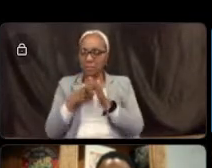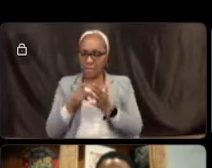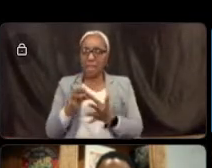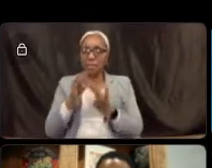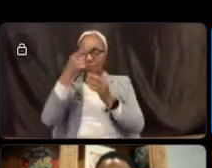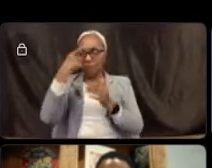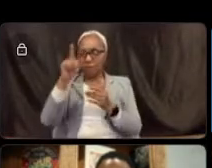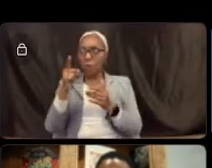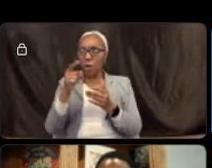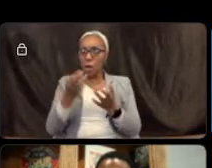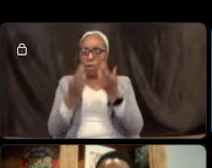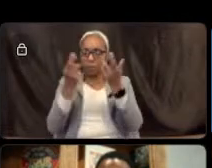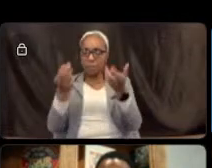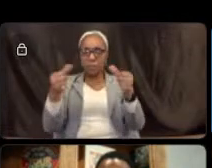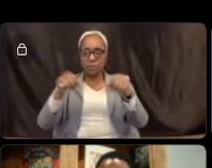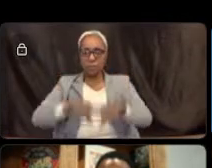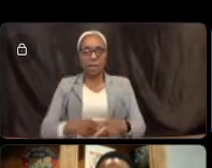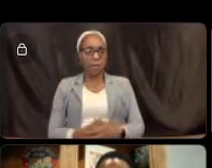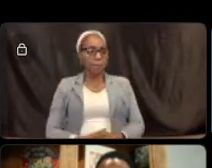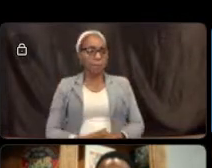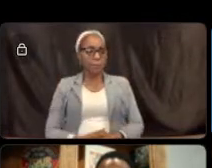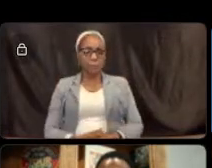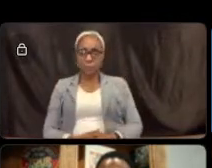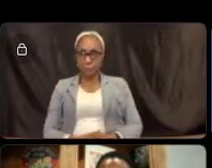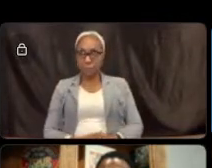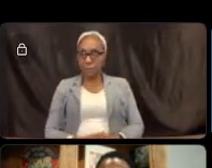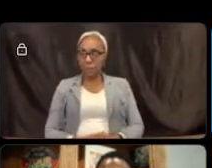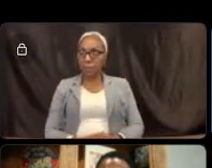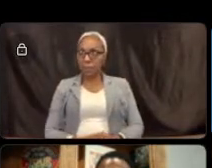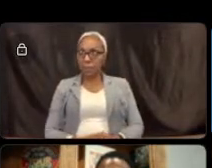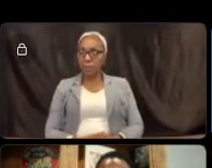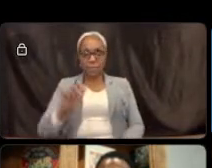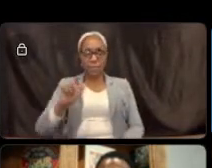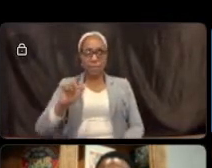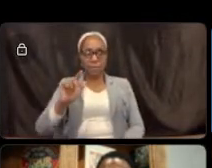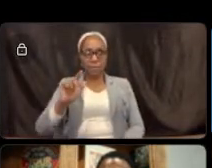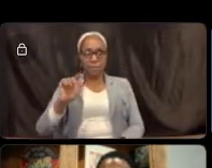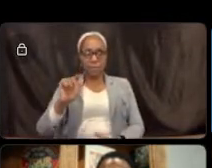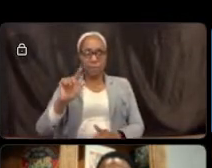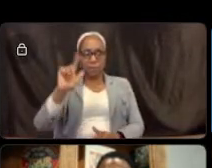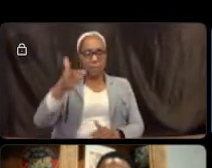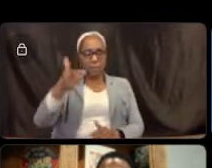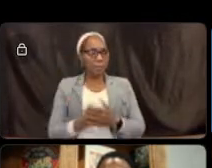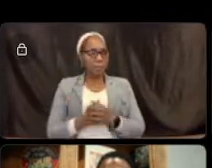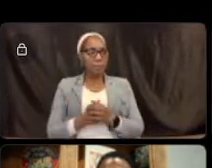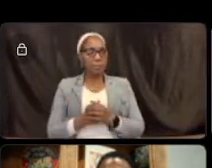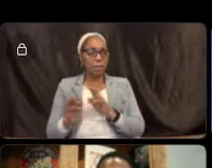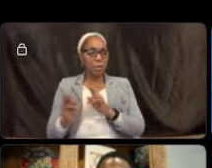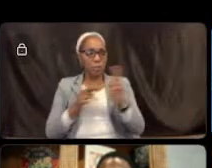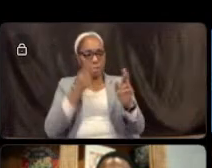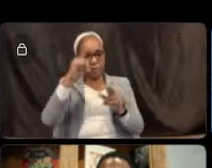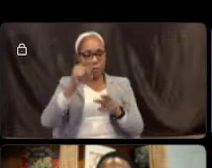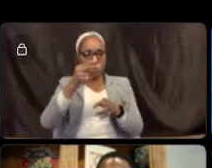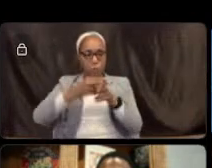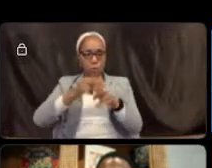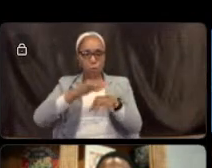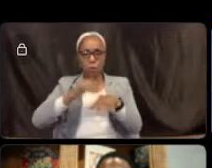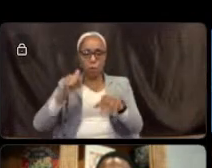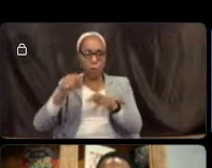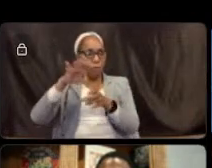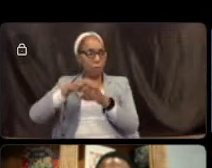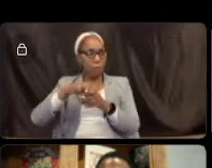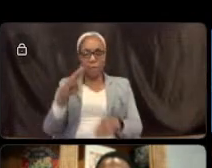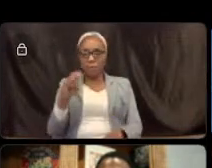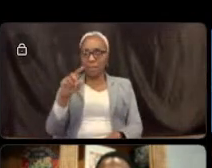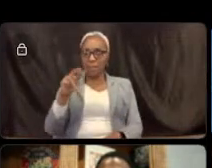except for their recommendation of denial. Second. Moved and seconded. Ready for the roll call vote?